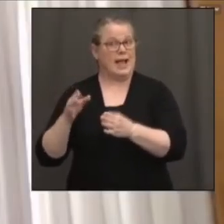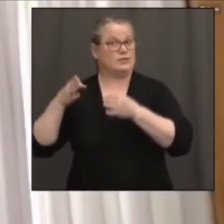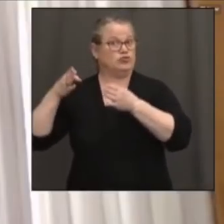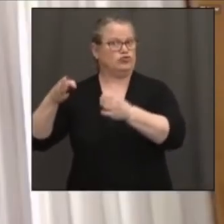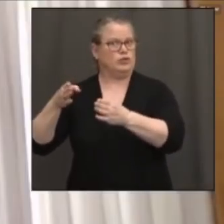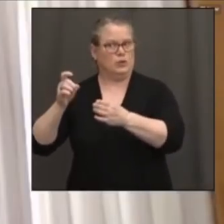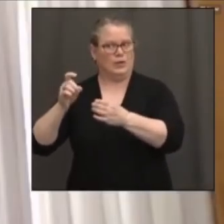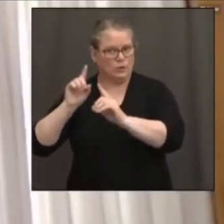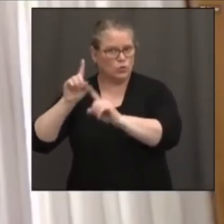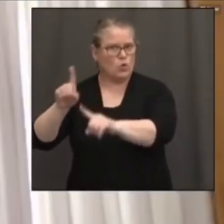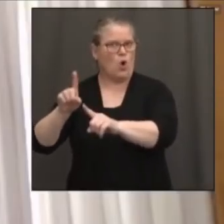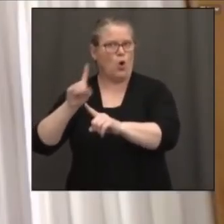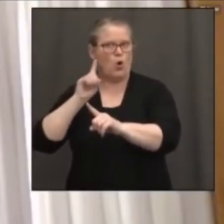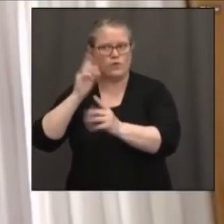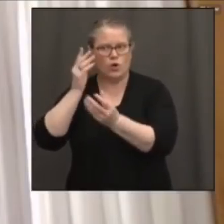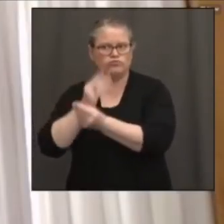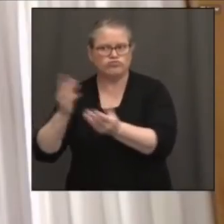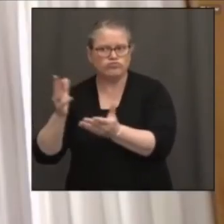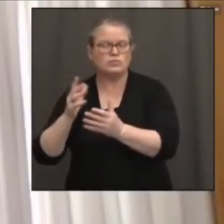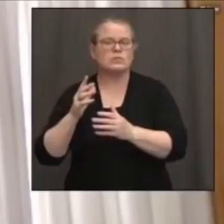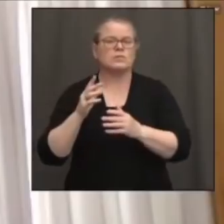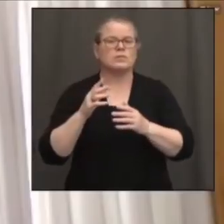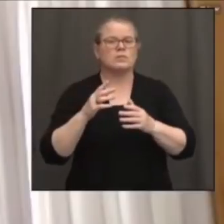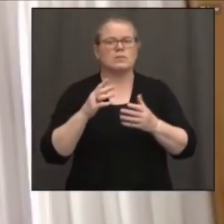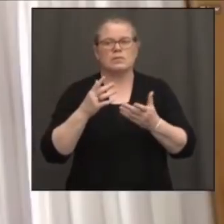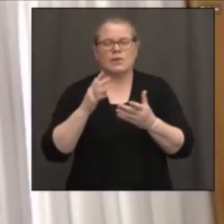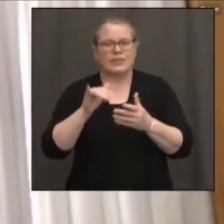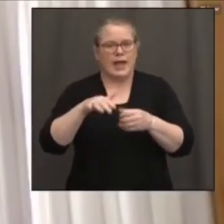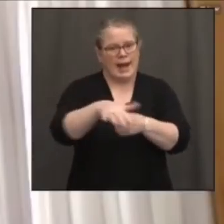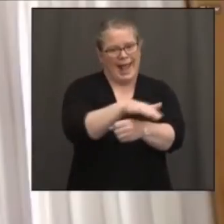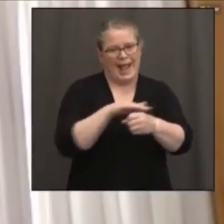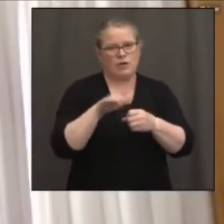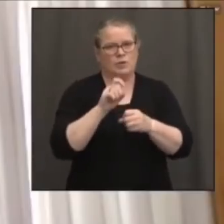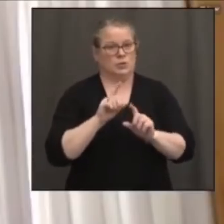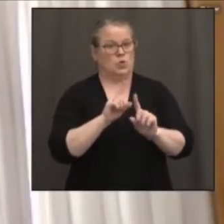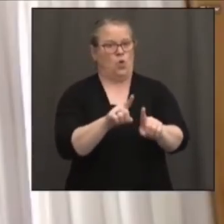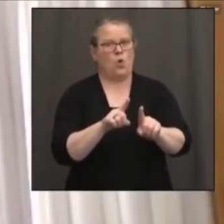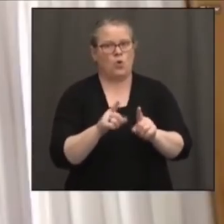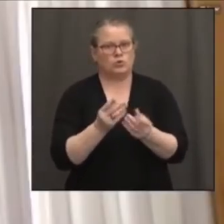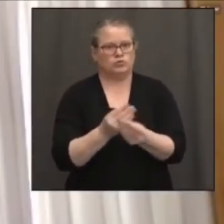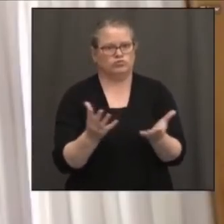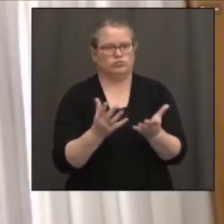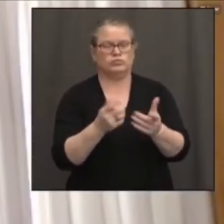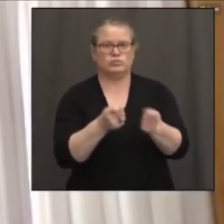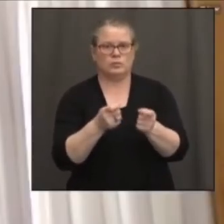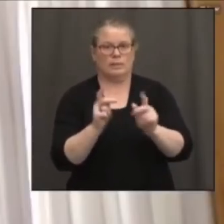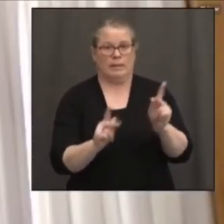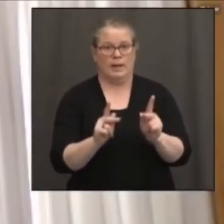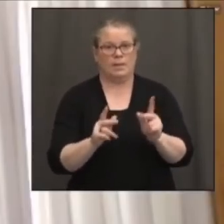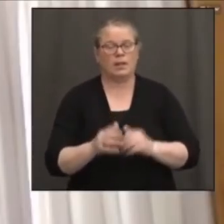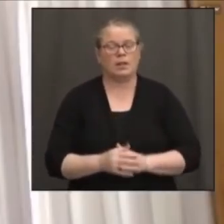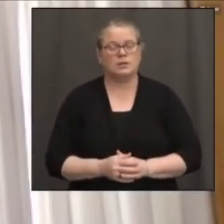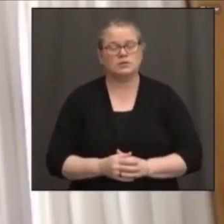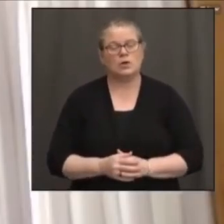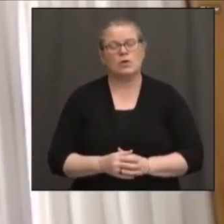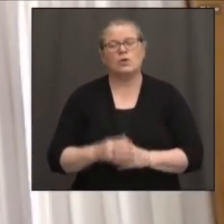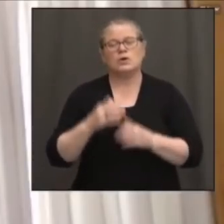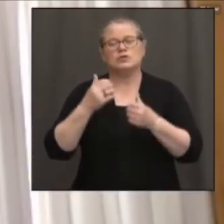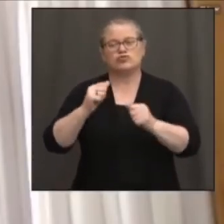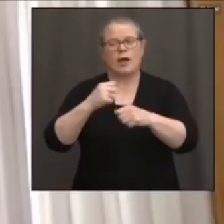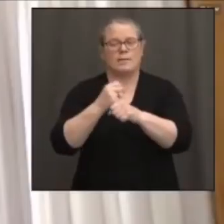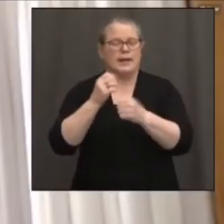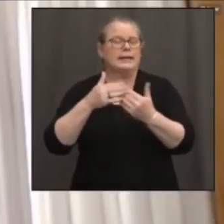vaccination rates, that we could bring additional access to, as the governor pointed out, to make it as easy as